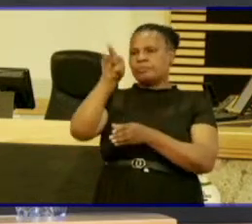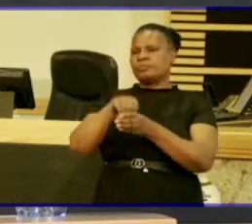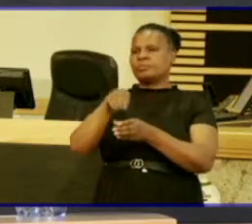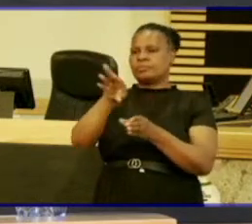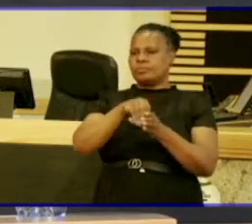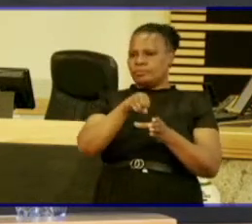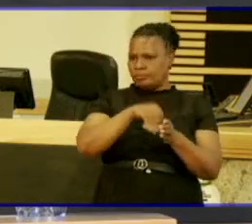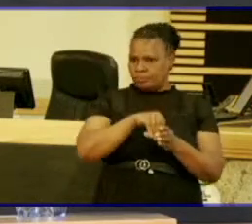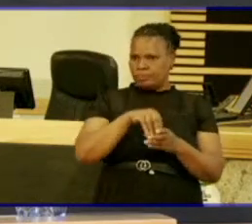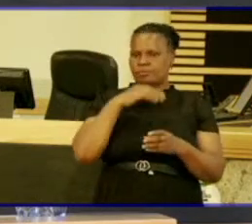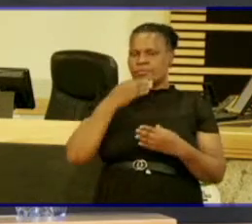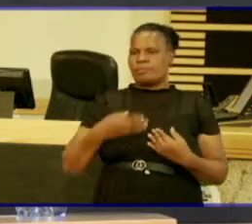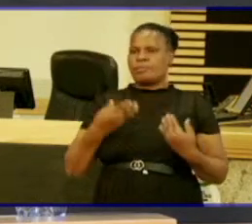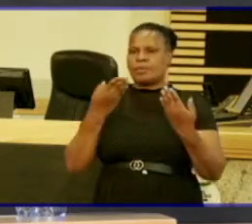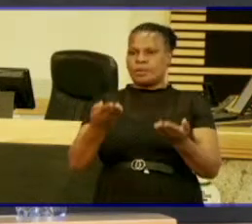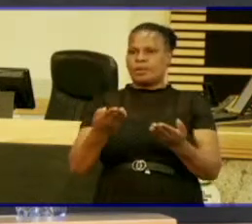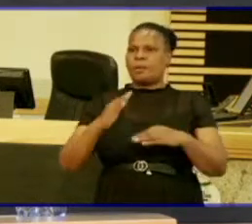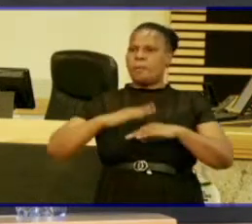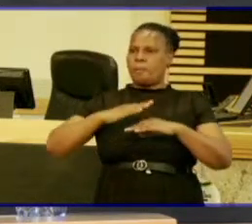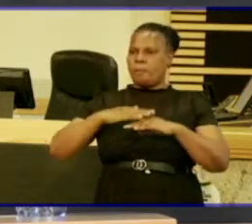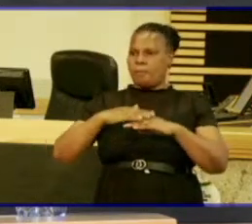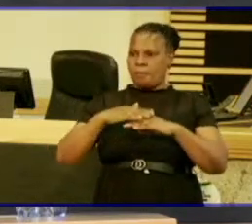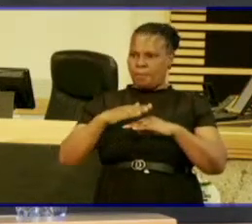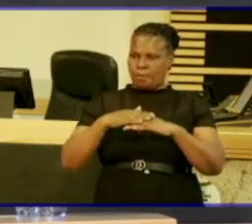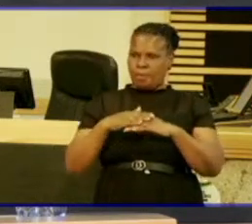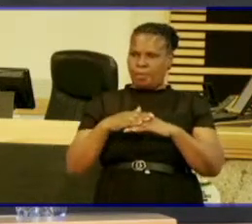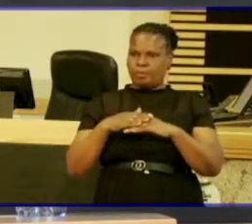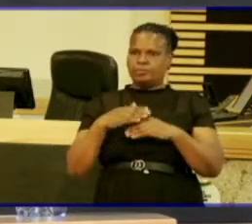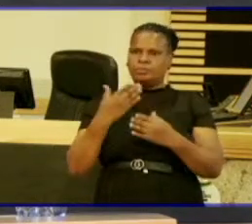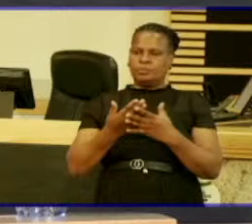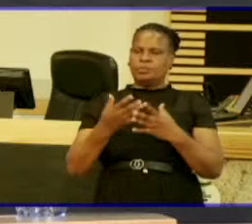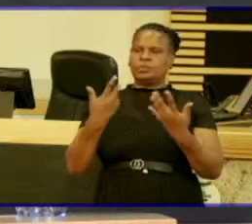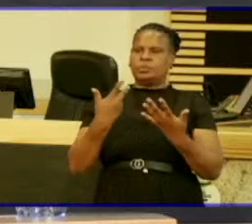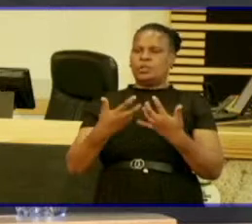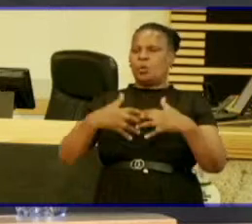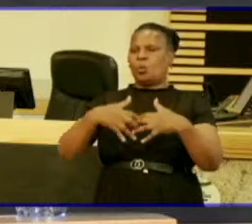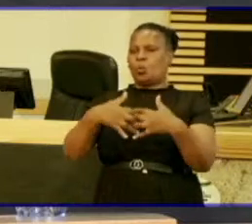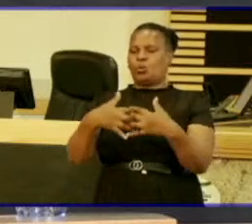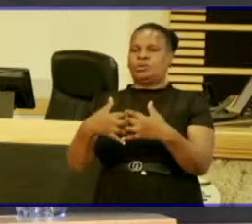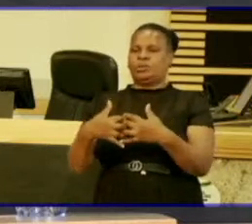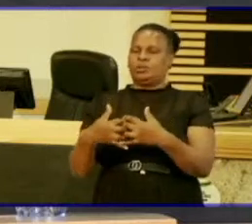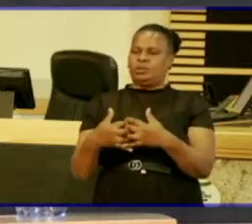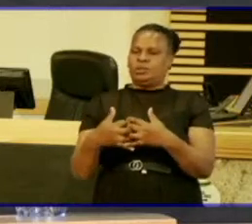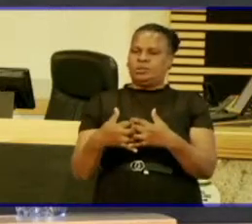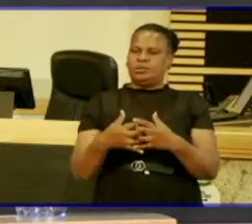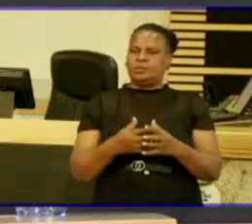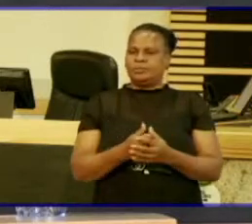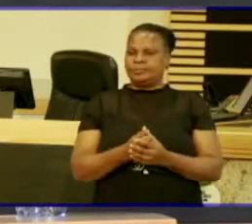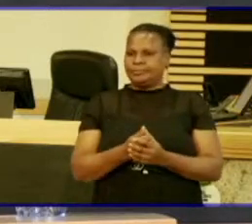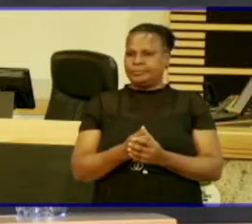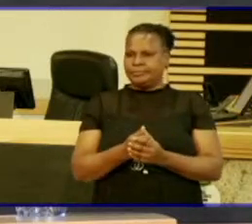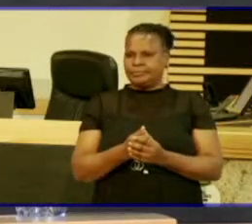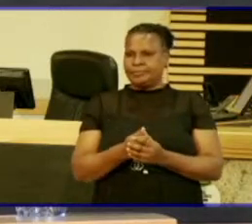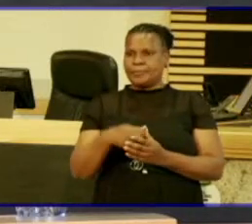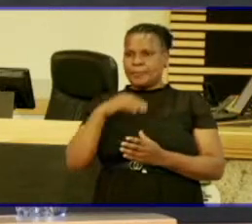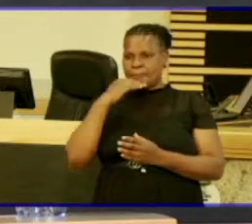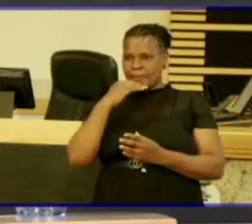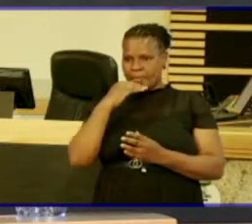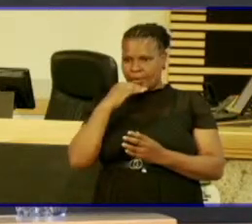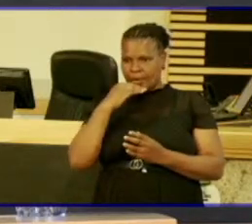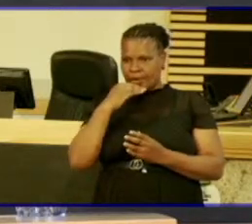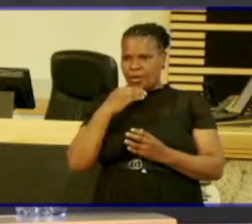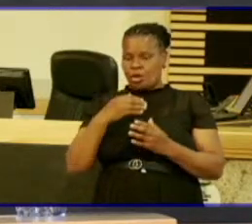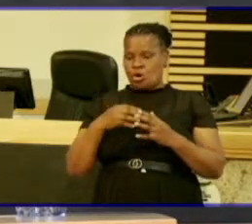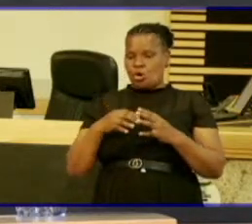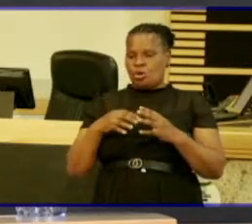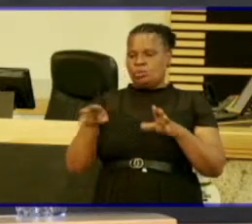has helped us to give meaning to integration and coordination, especially with the establishment of